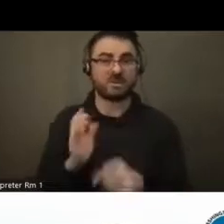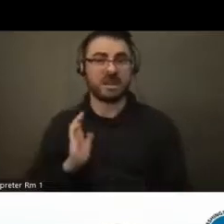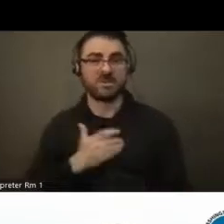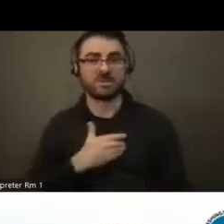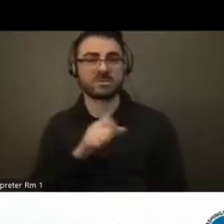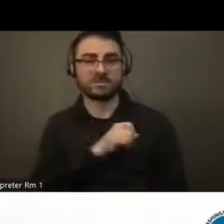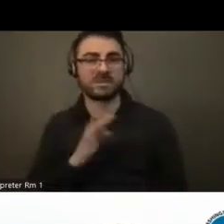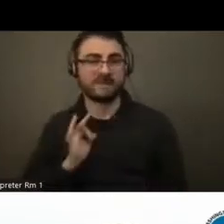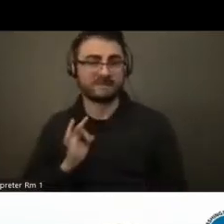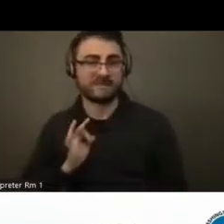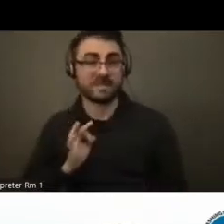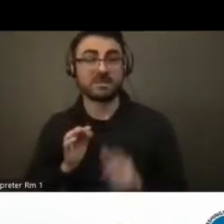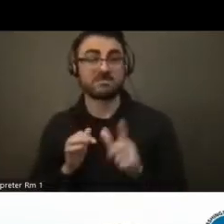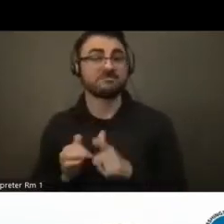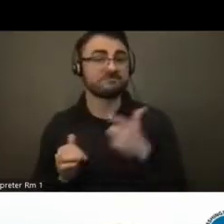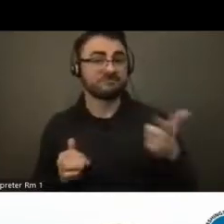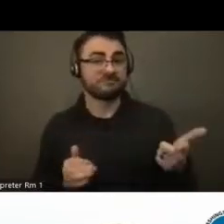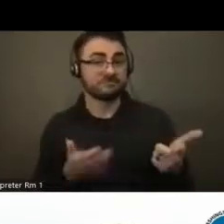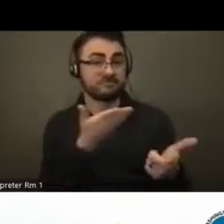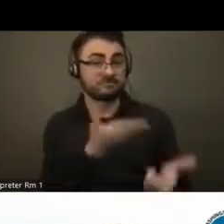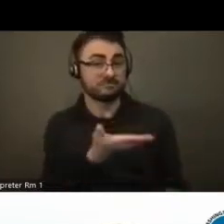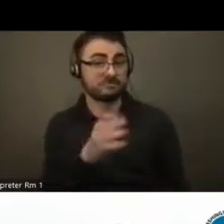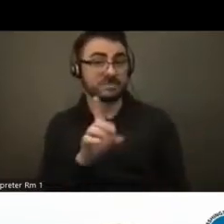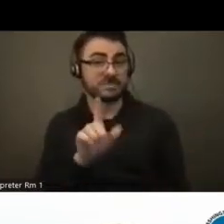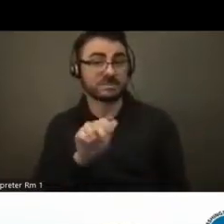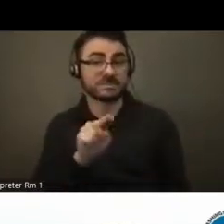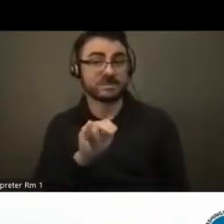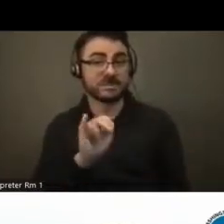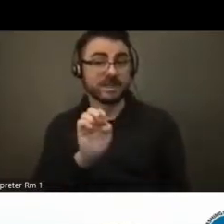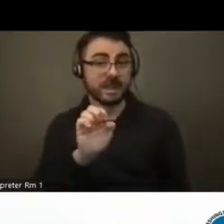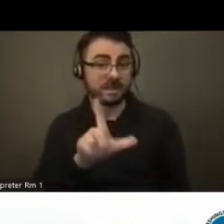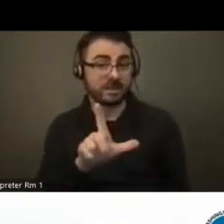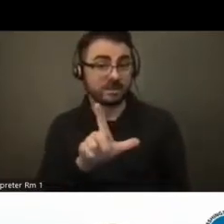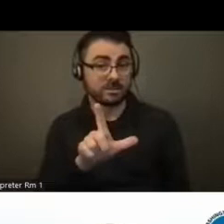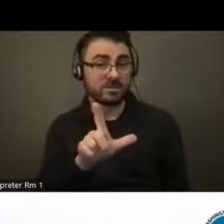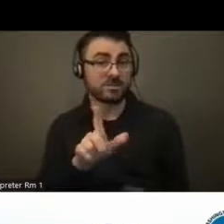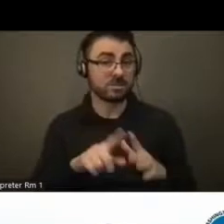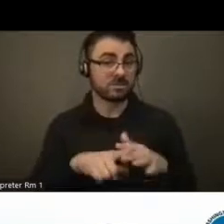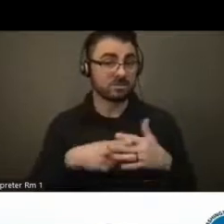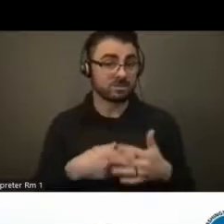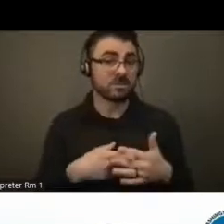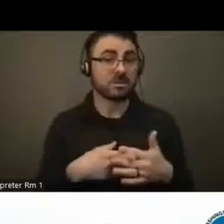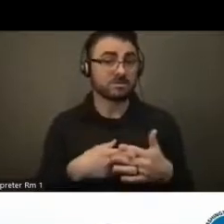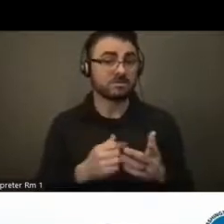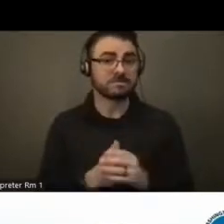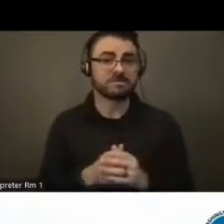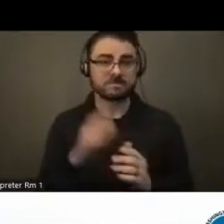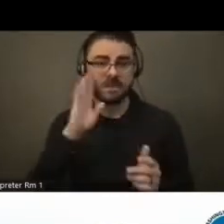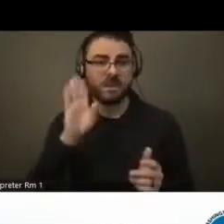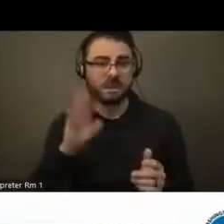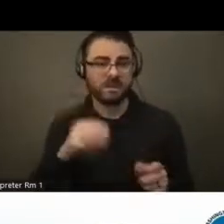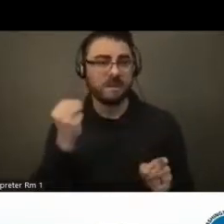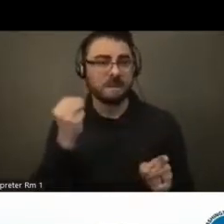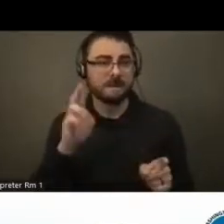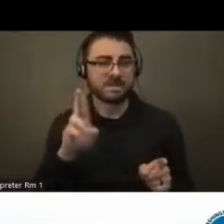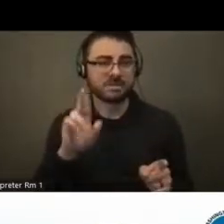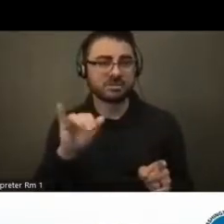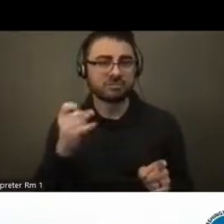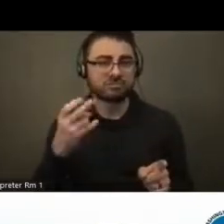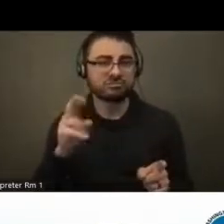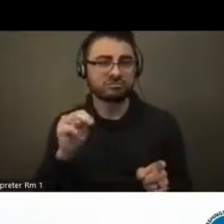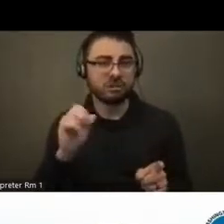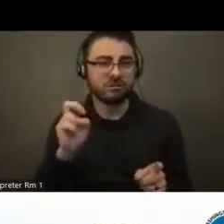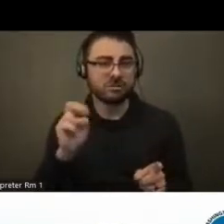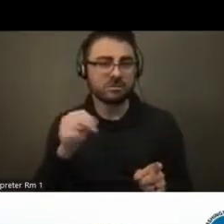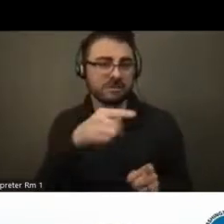back over to Daniel. And if we can start, I know Mr. Johnson already had something he wanted to ask